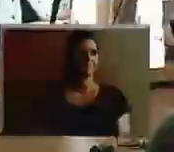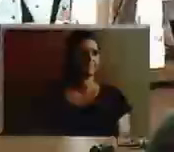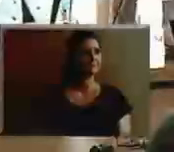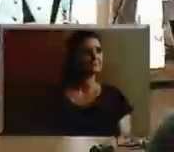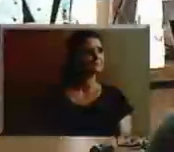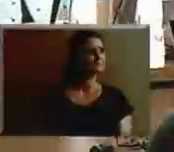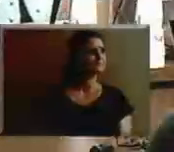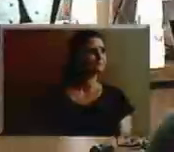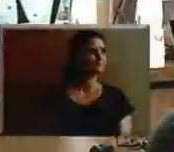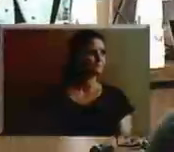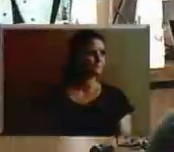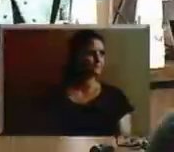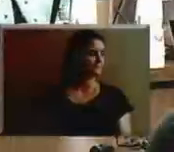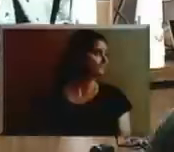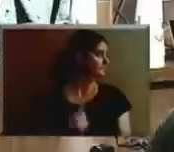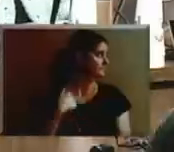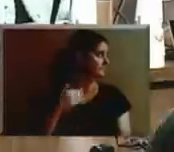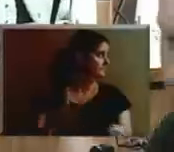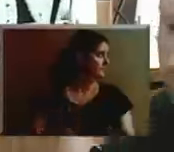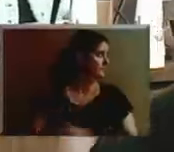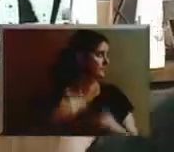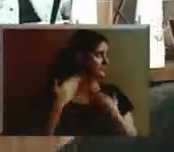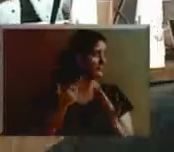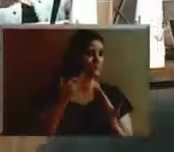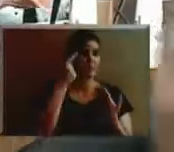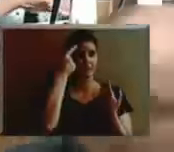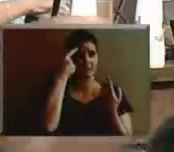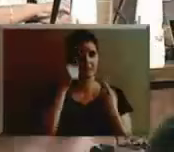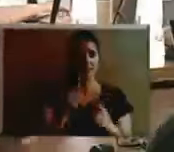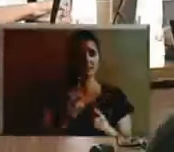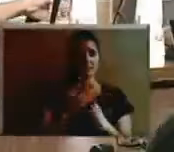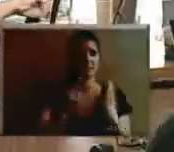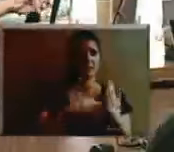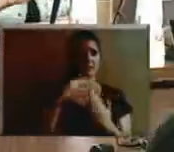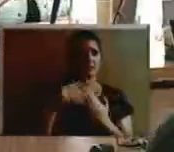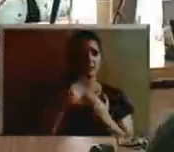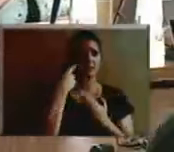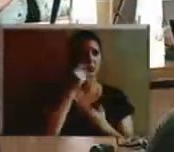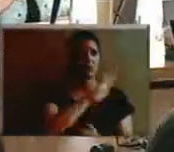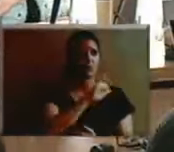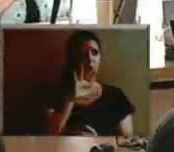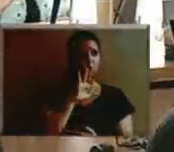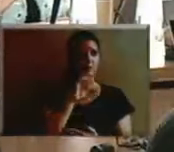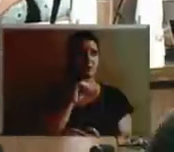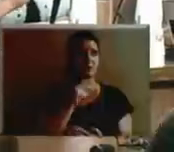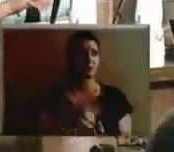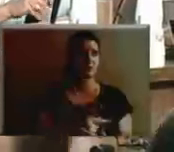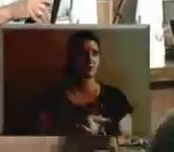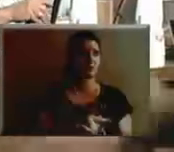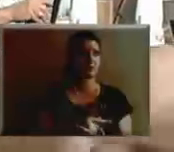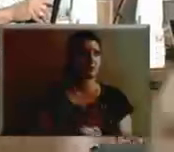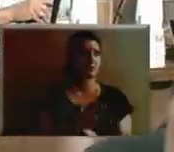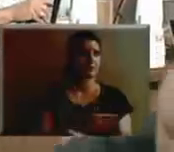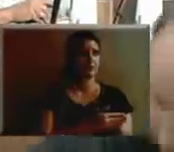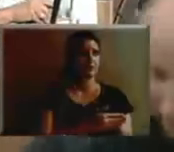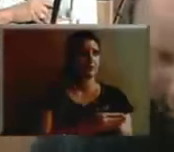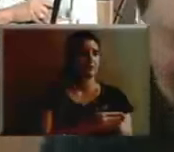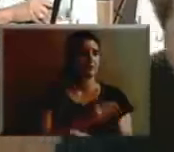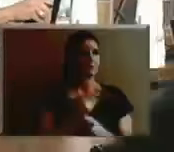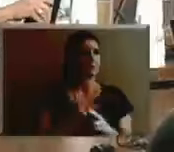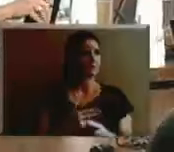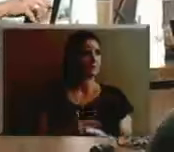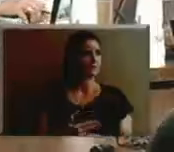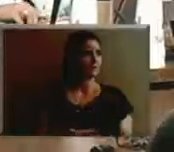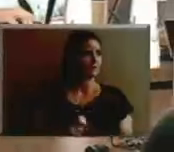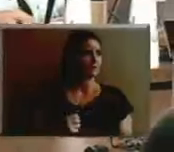Chair Porter, I recommend the consent agenda for your approval. Thank you. Before we call down any items, there